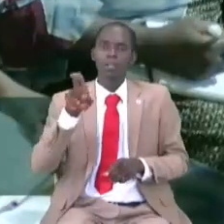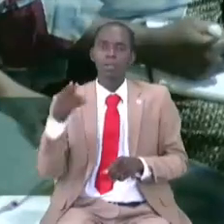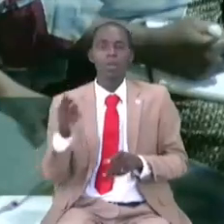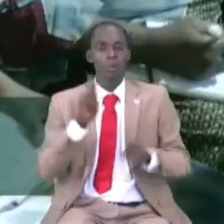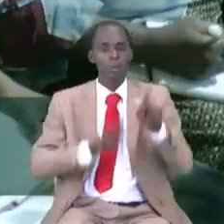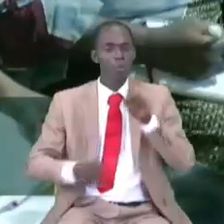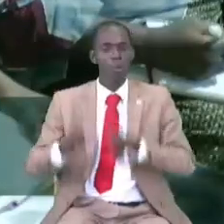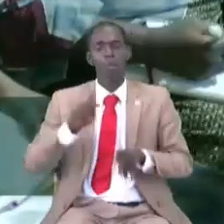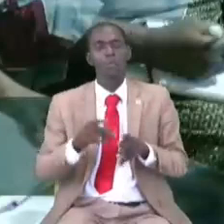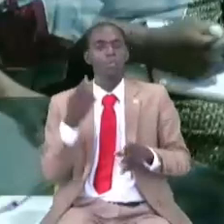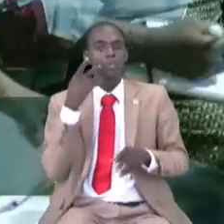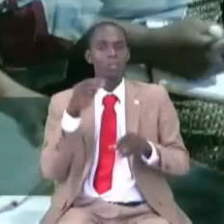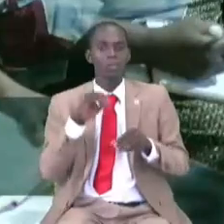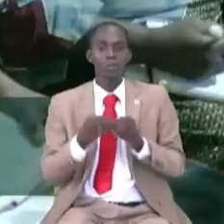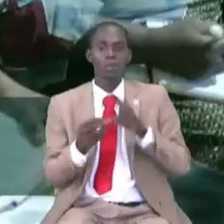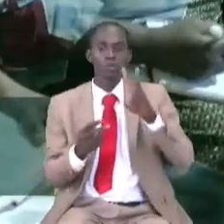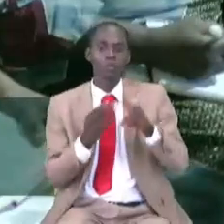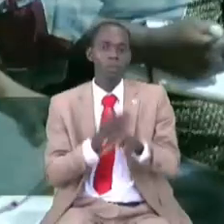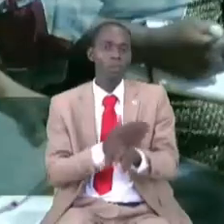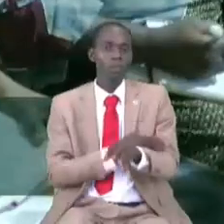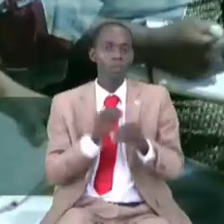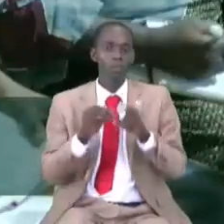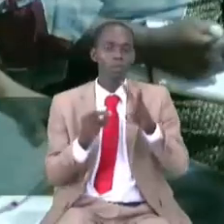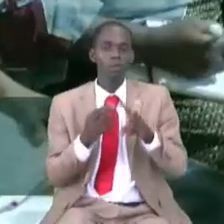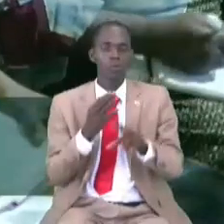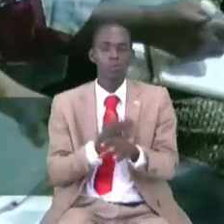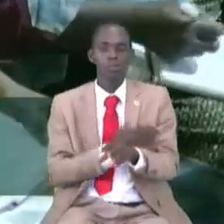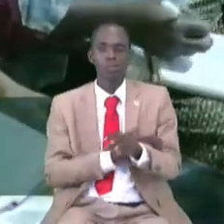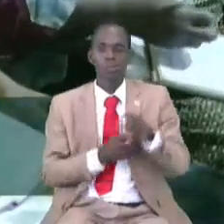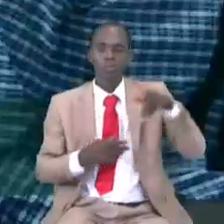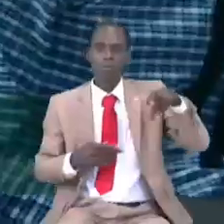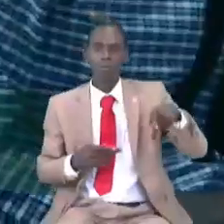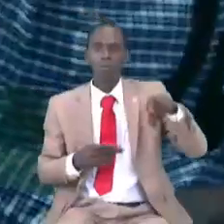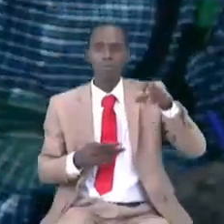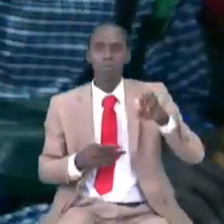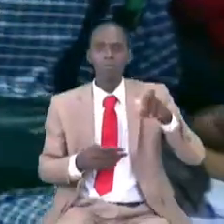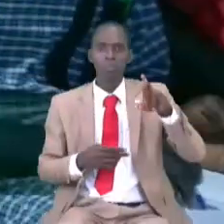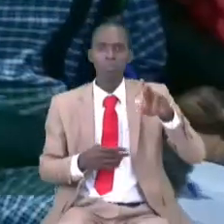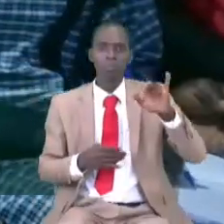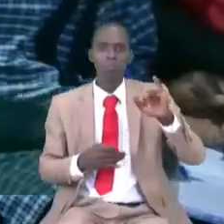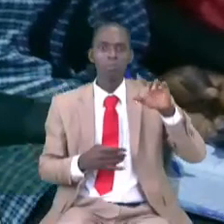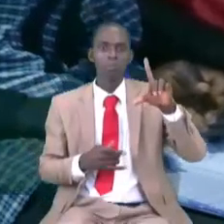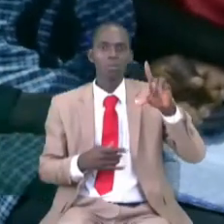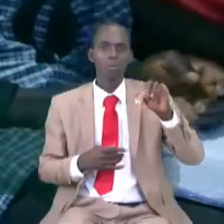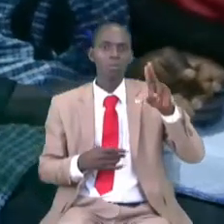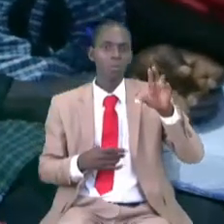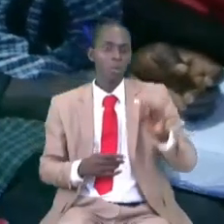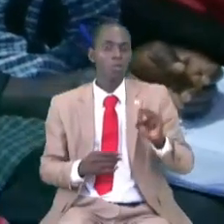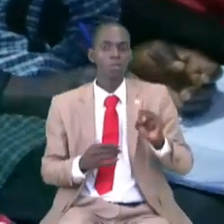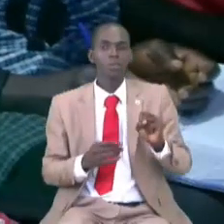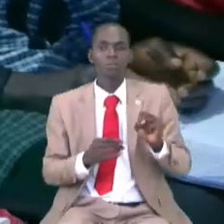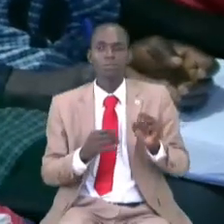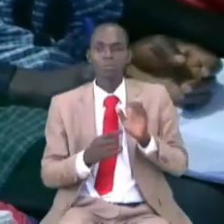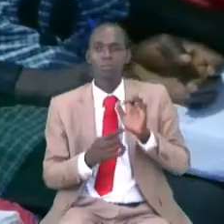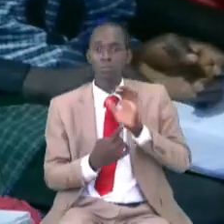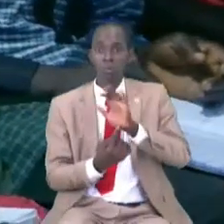of self-will against God. Matthew chapter 12, reading from verse 41. In Matthew